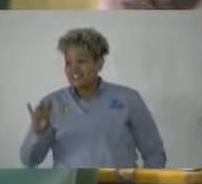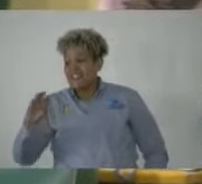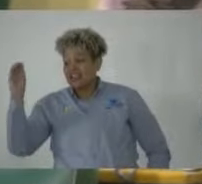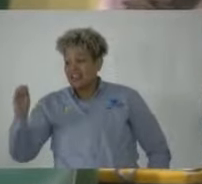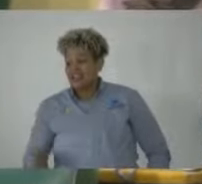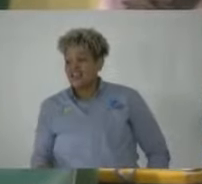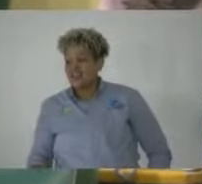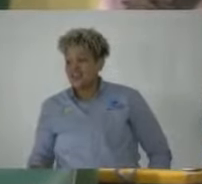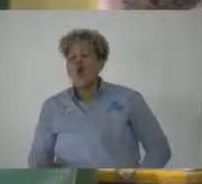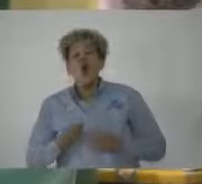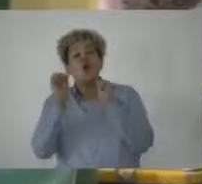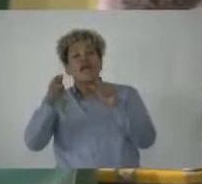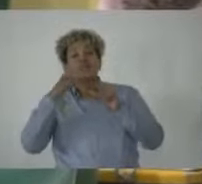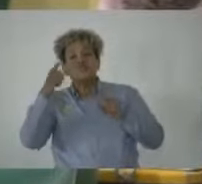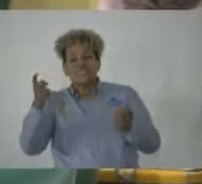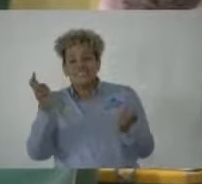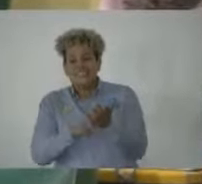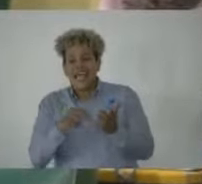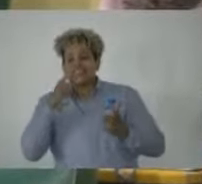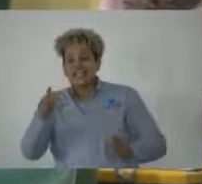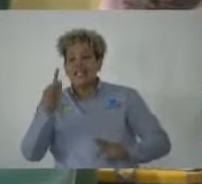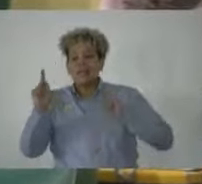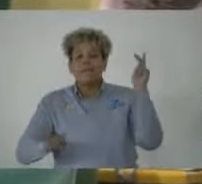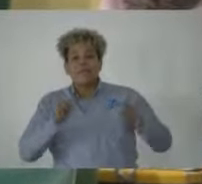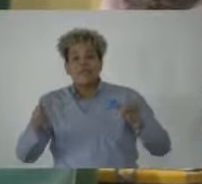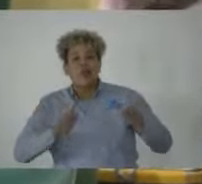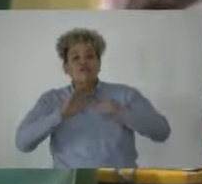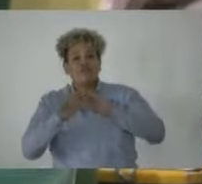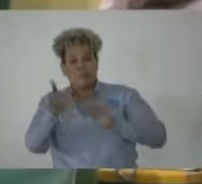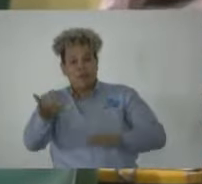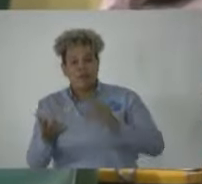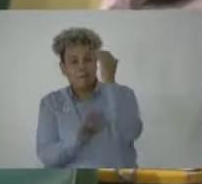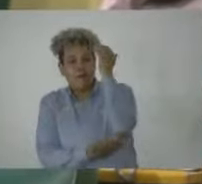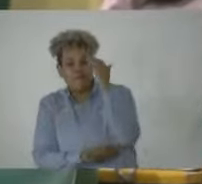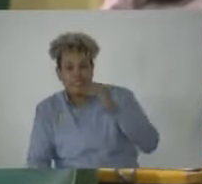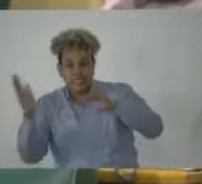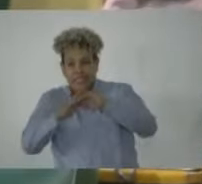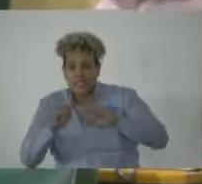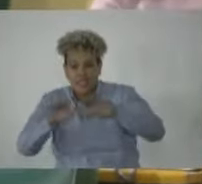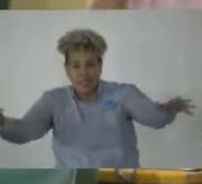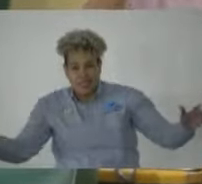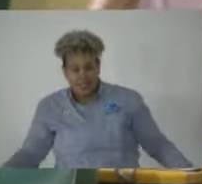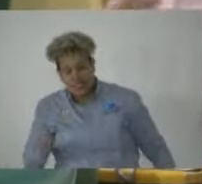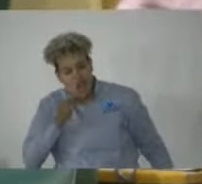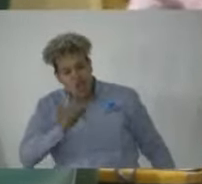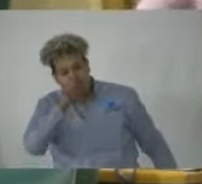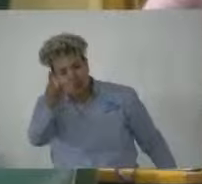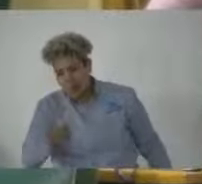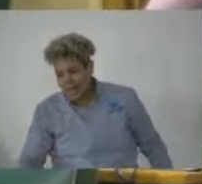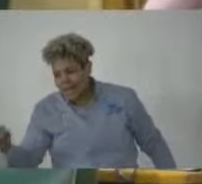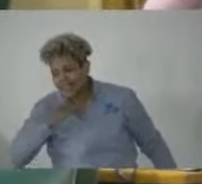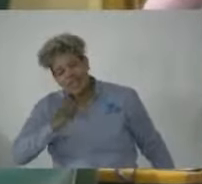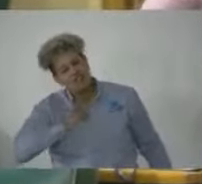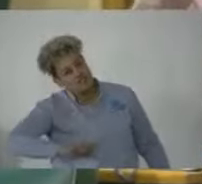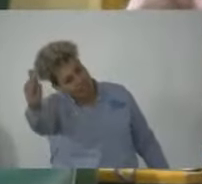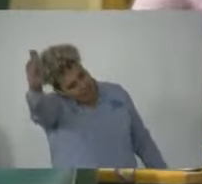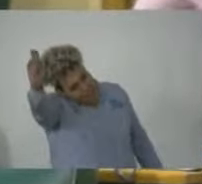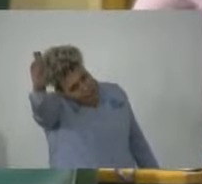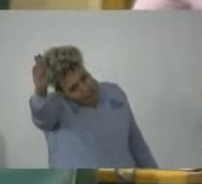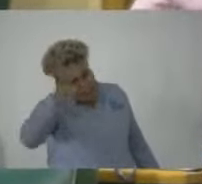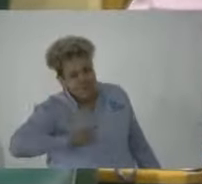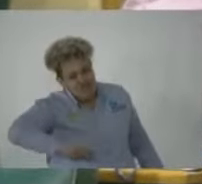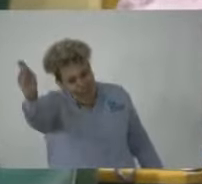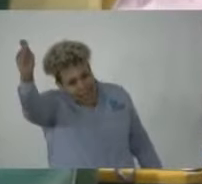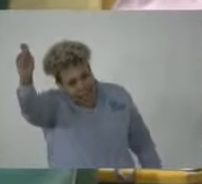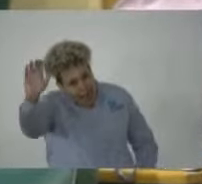16.7%, how can you stand and tell the people of Jamaica that poverty has increased? Madam Speaker, red card,